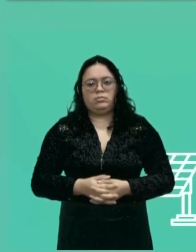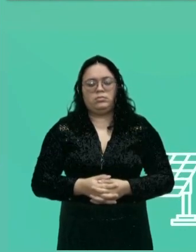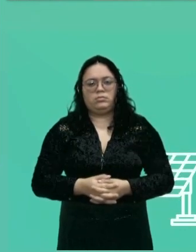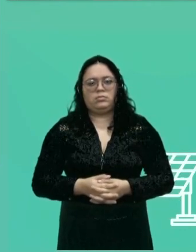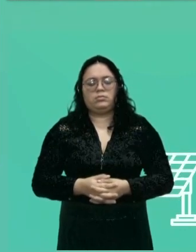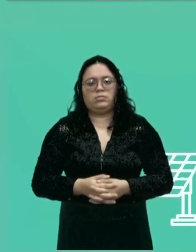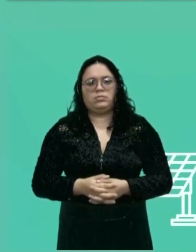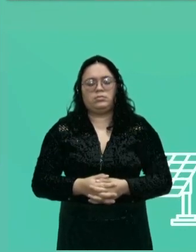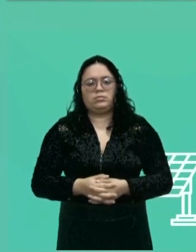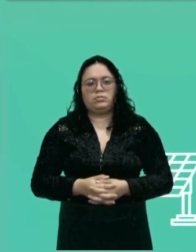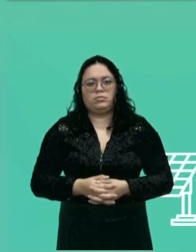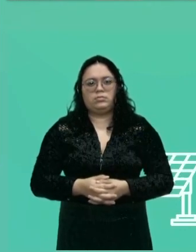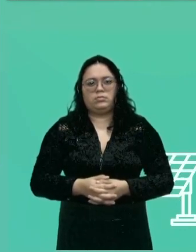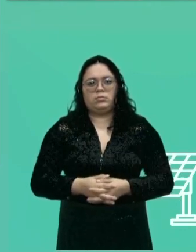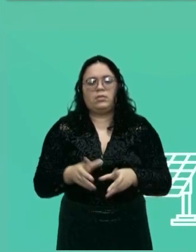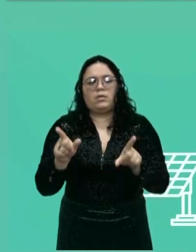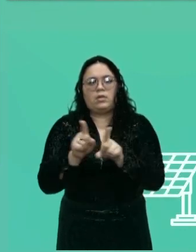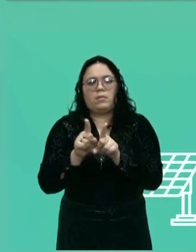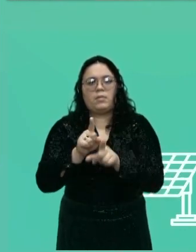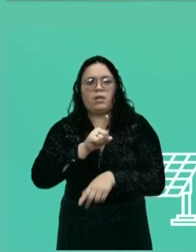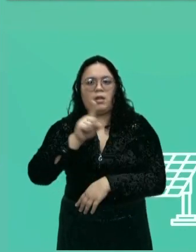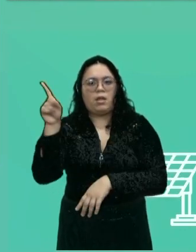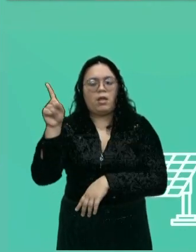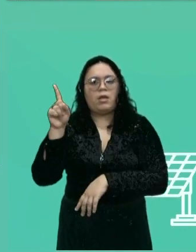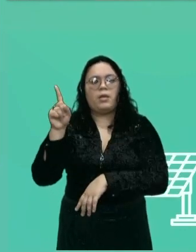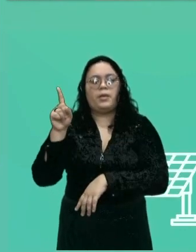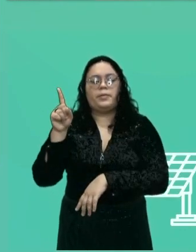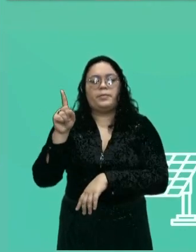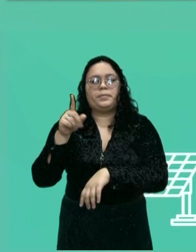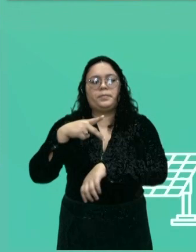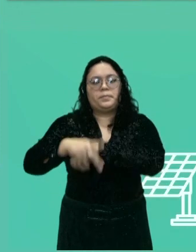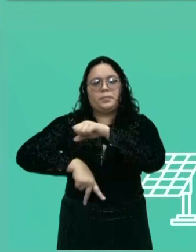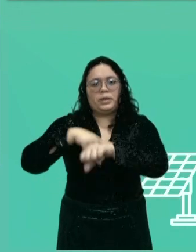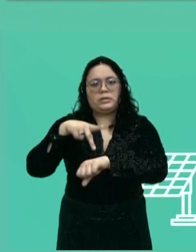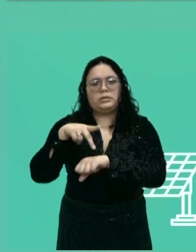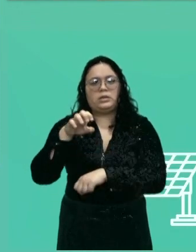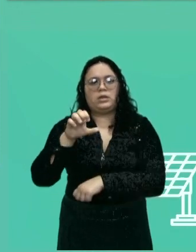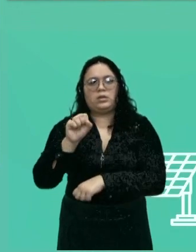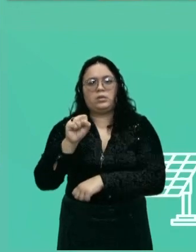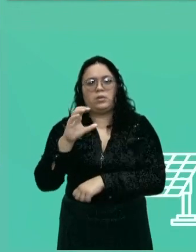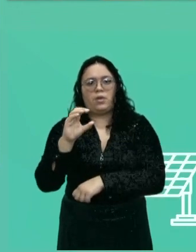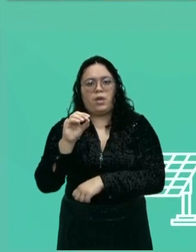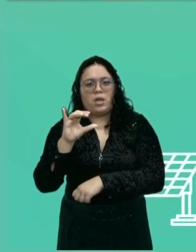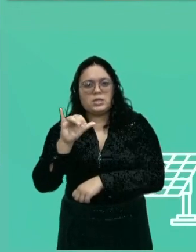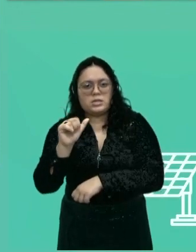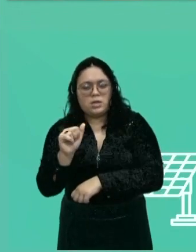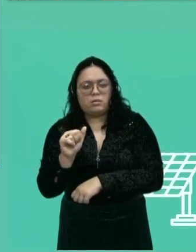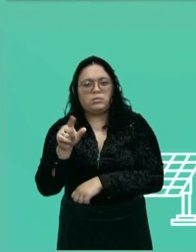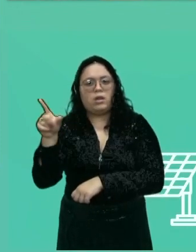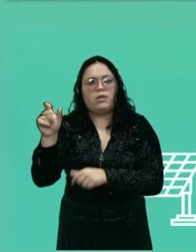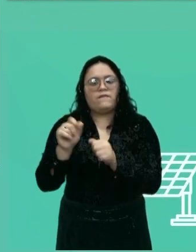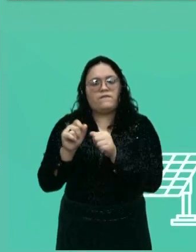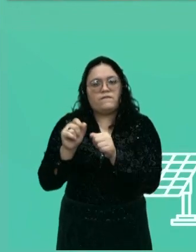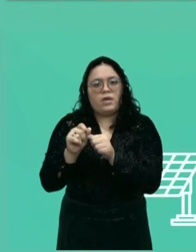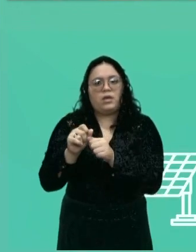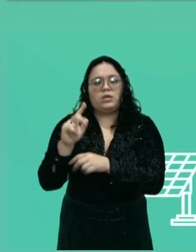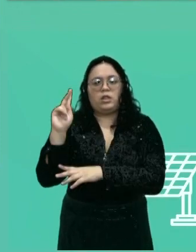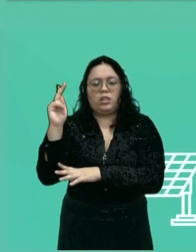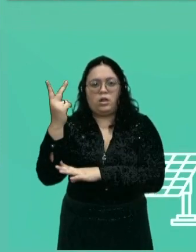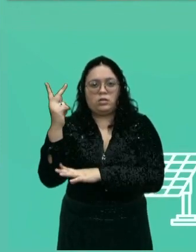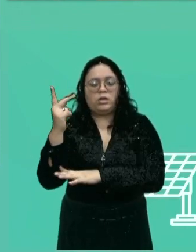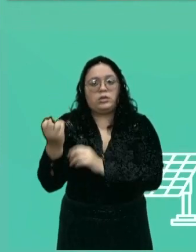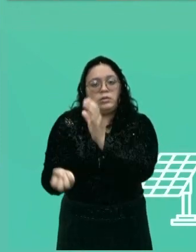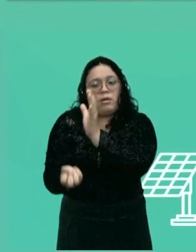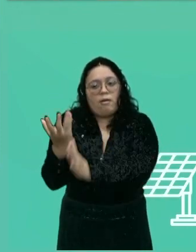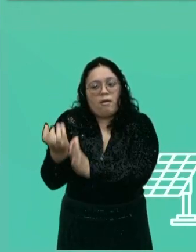Gigastack, which involves a refinery and green hydrogen being produced on site to decarbonize operations, and